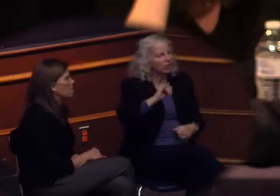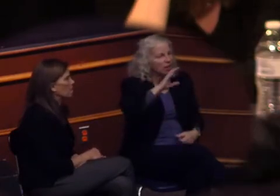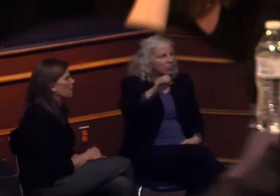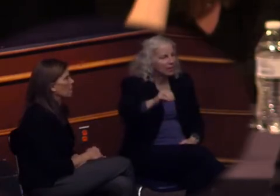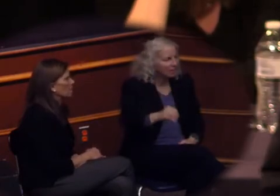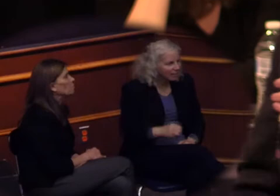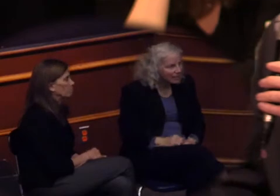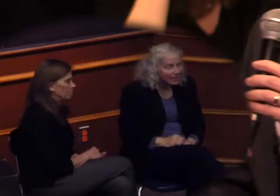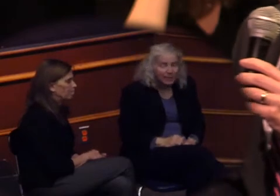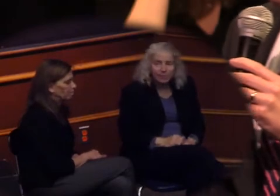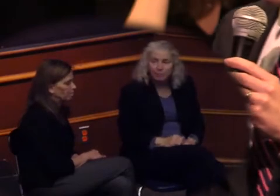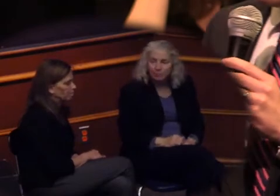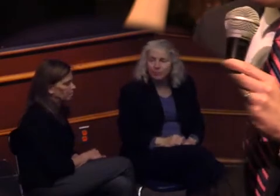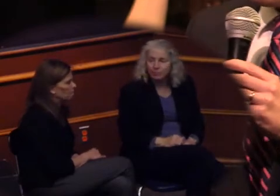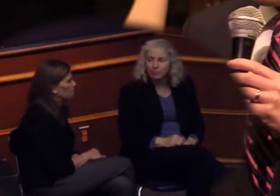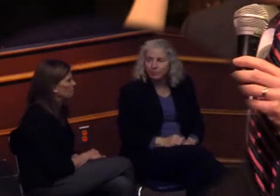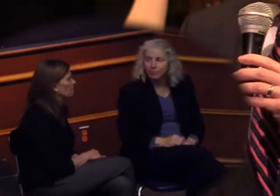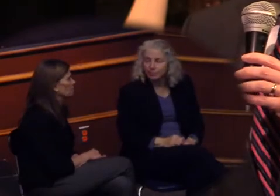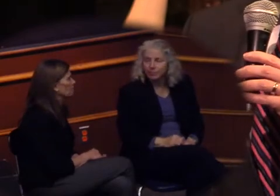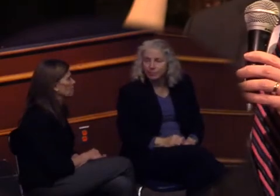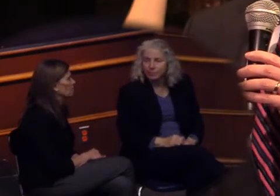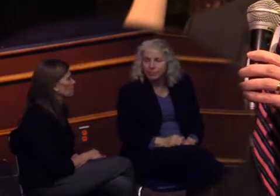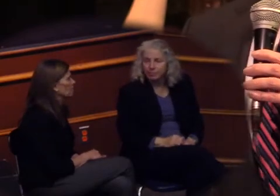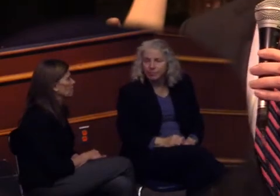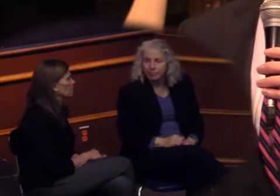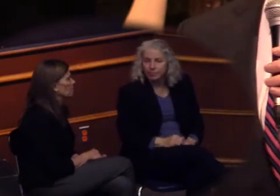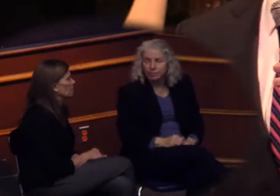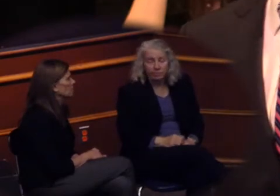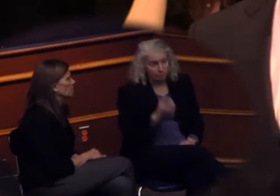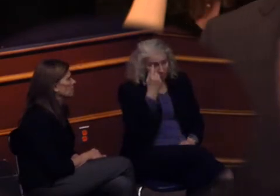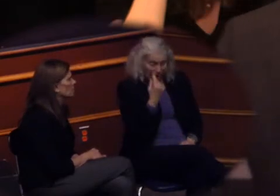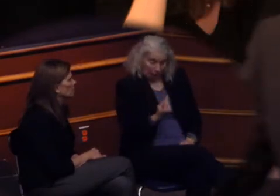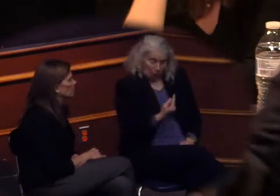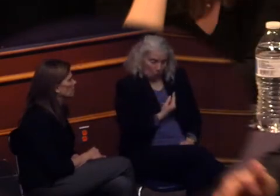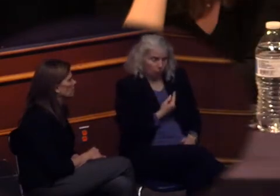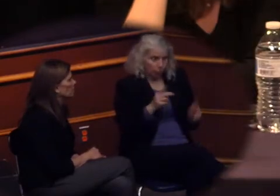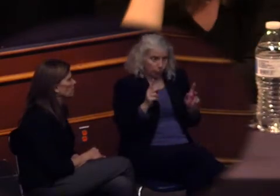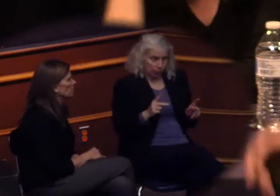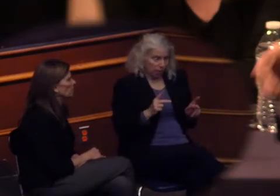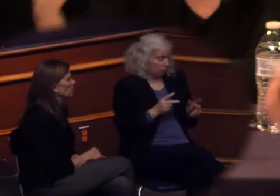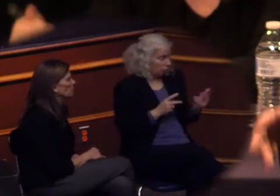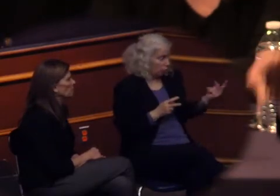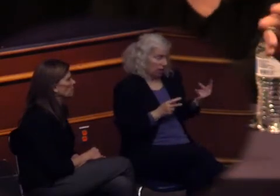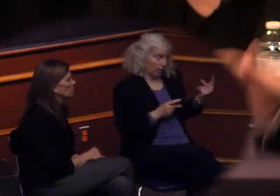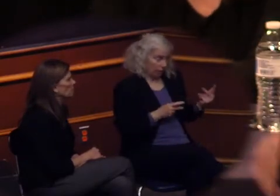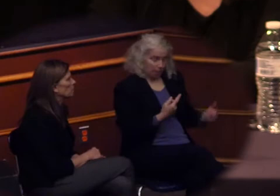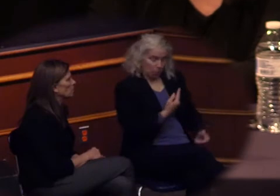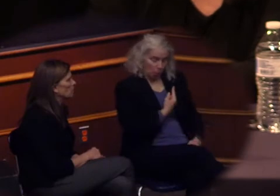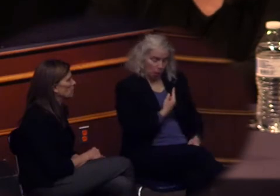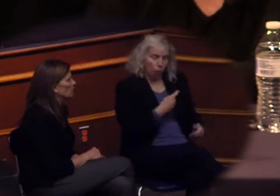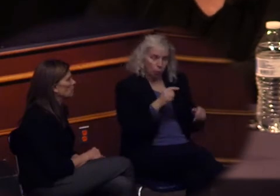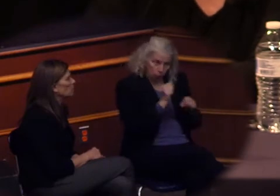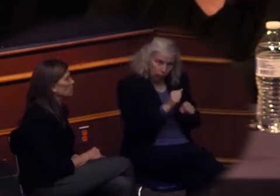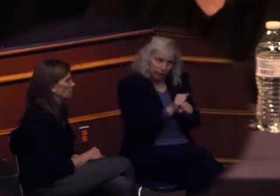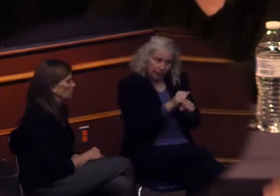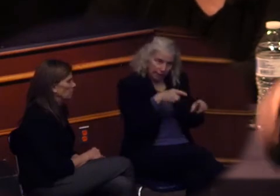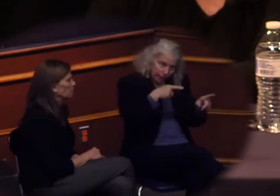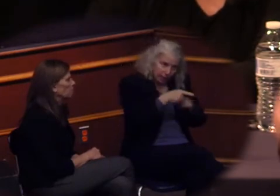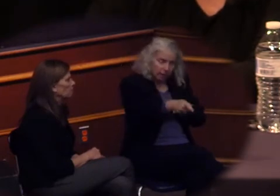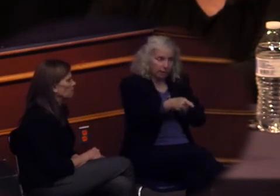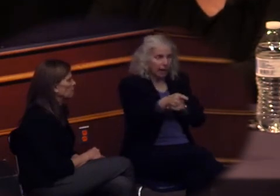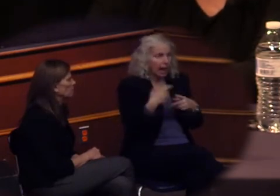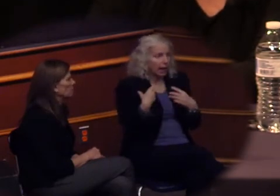candidate in this race with experience working in the health care industry,